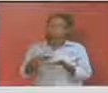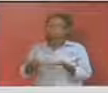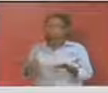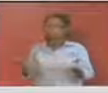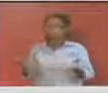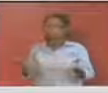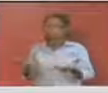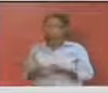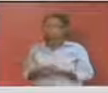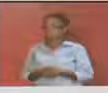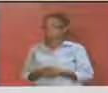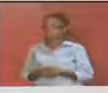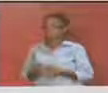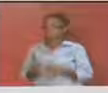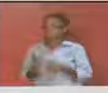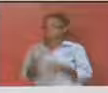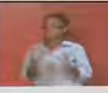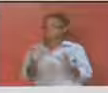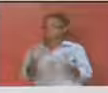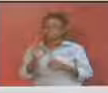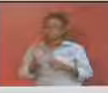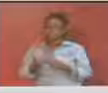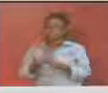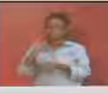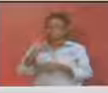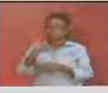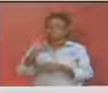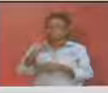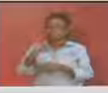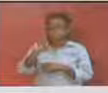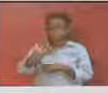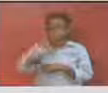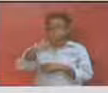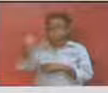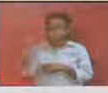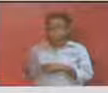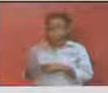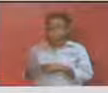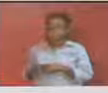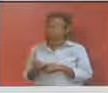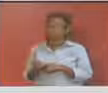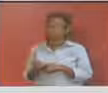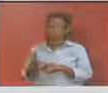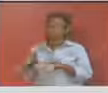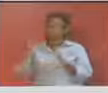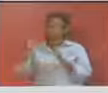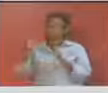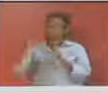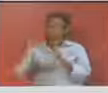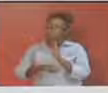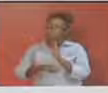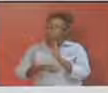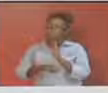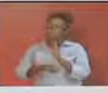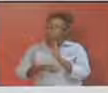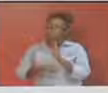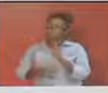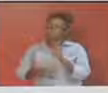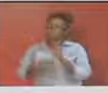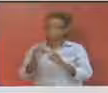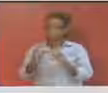about a 60-something% reduction in the presence of the virus in the vaccinated people versus